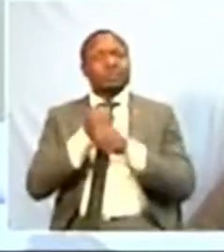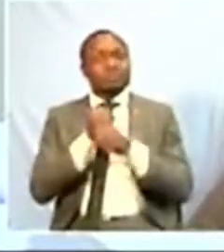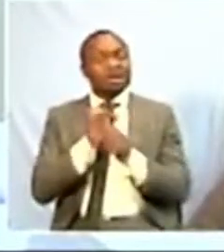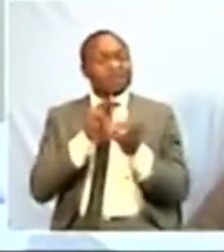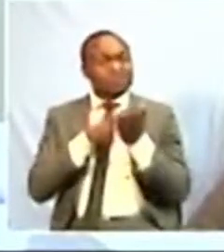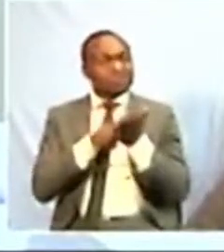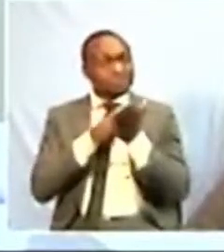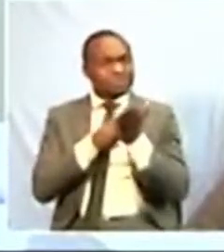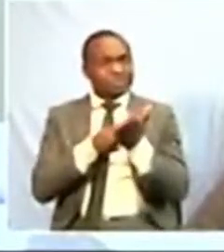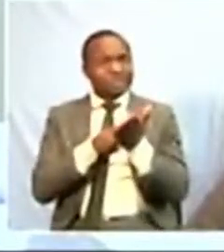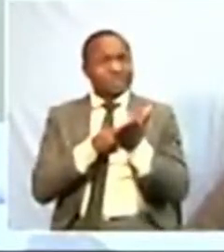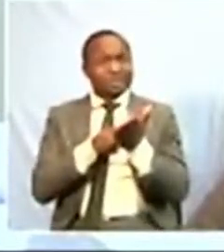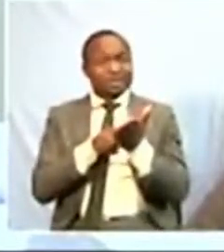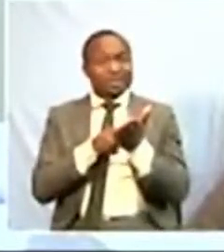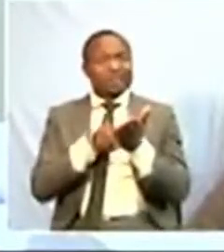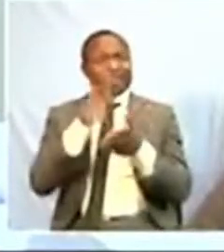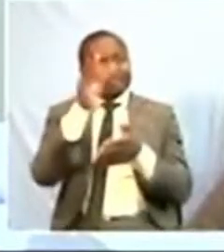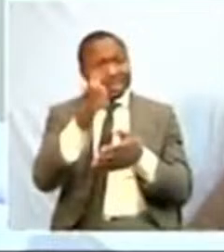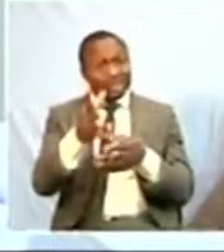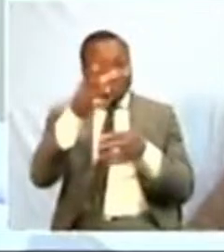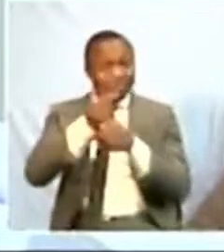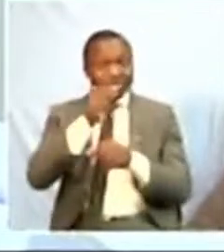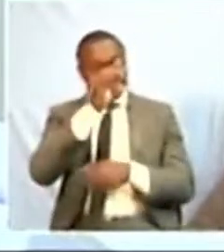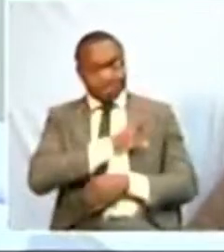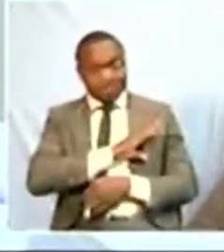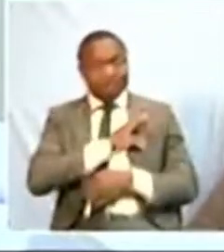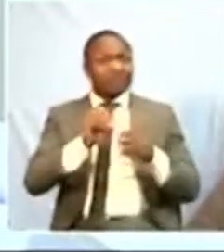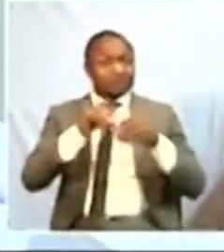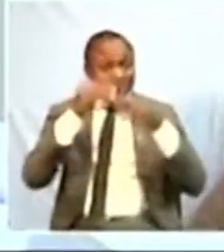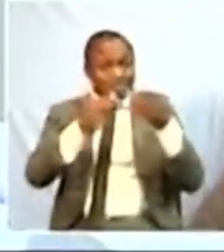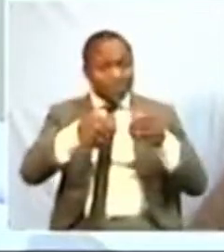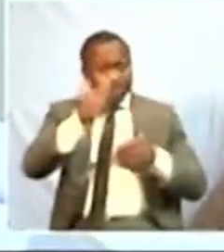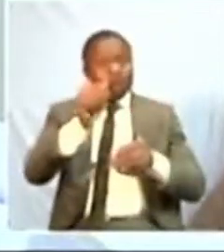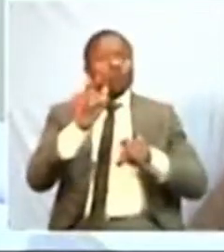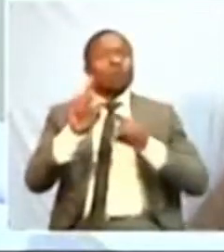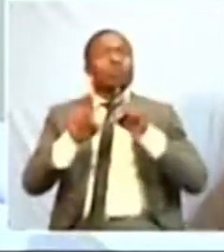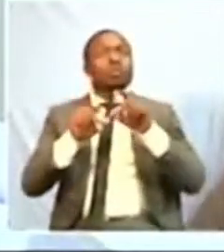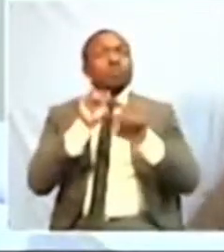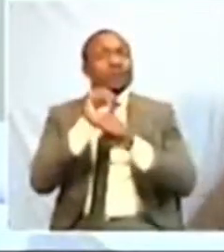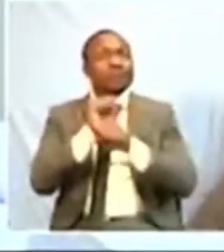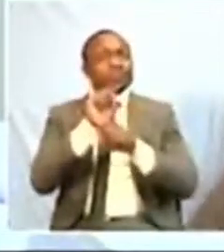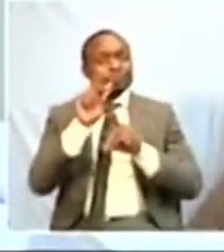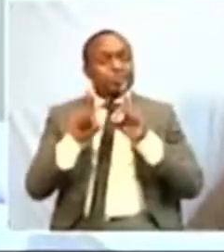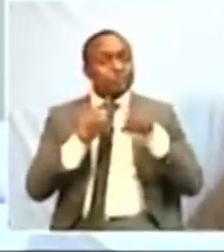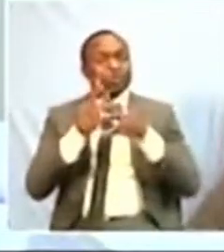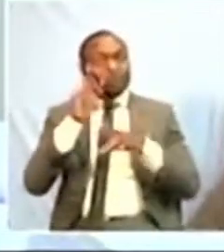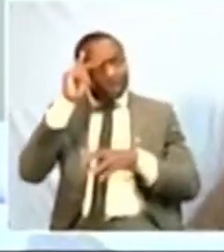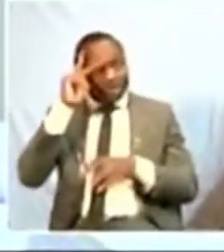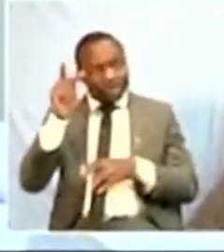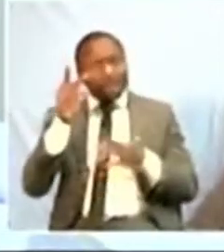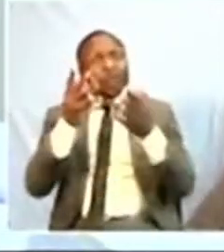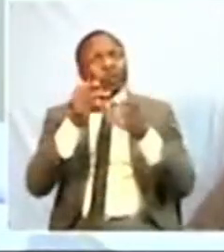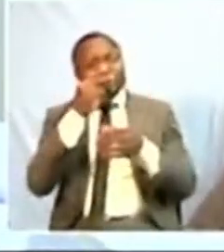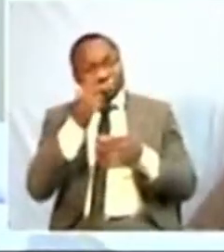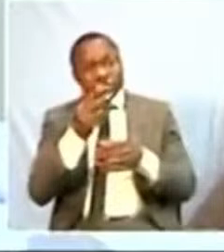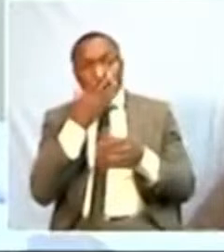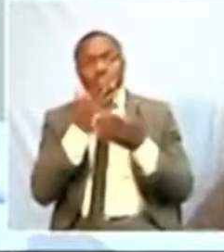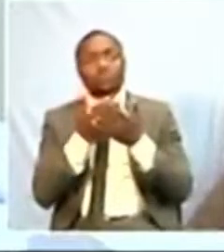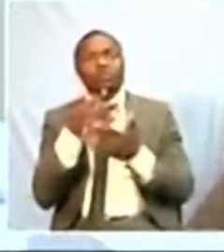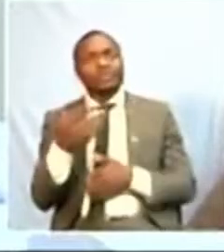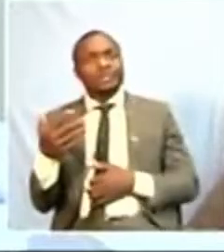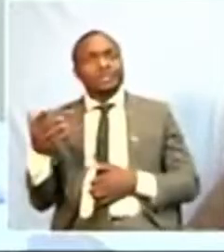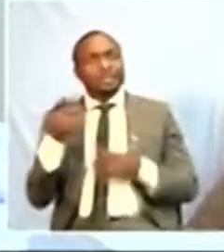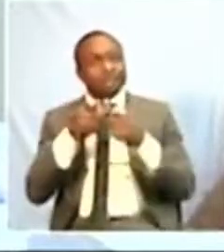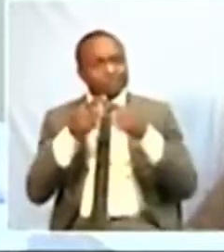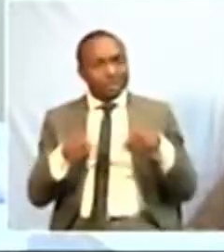you are there getting a salary, you have surrendered yourself to work for the people of Kitwe. They want to see good things